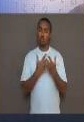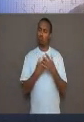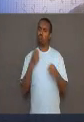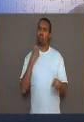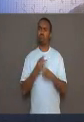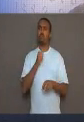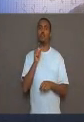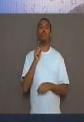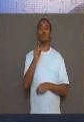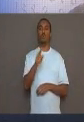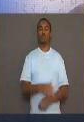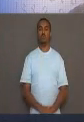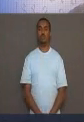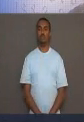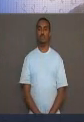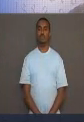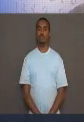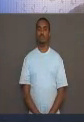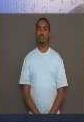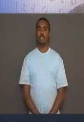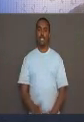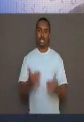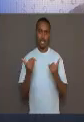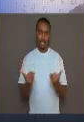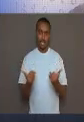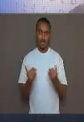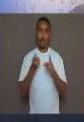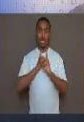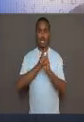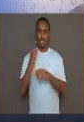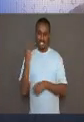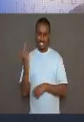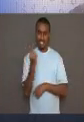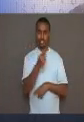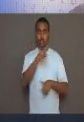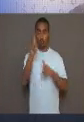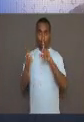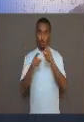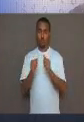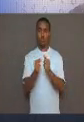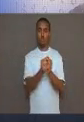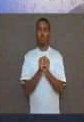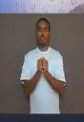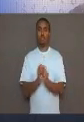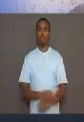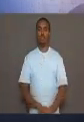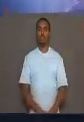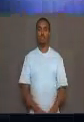too challenging for you. Let us now answer each question together.